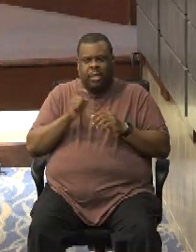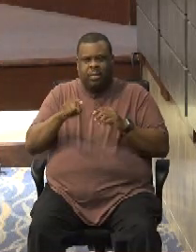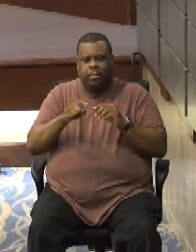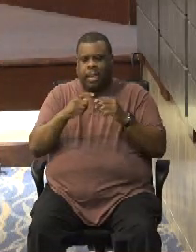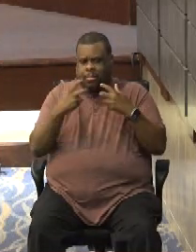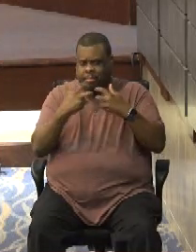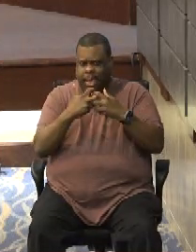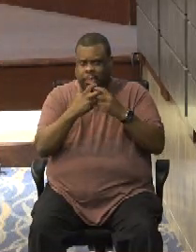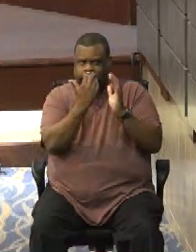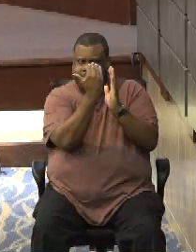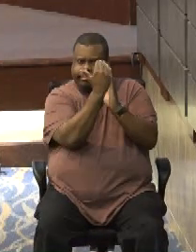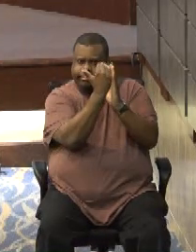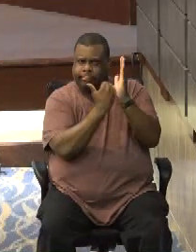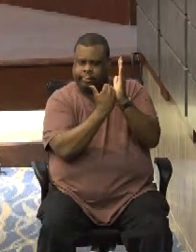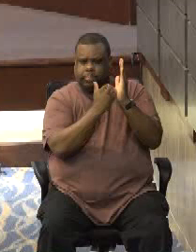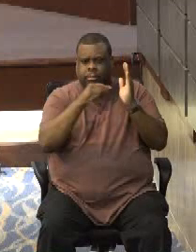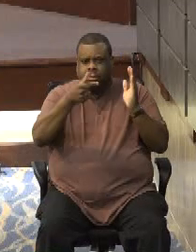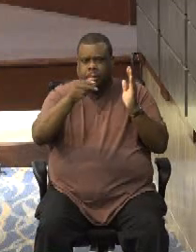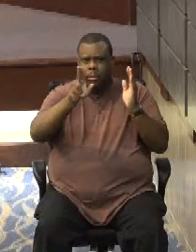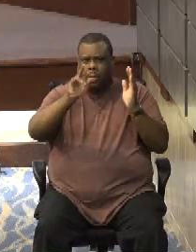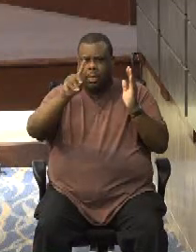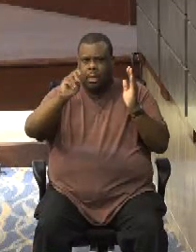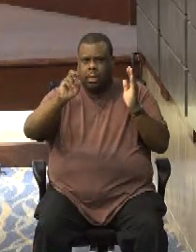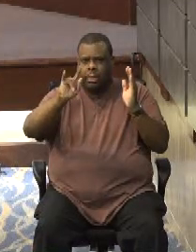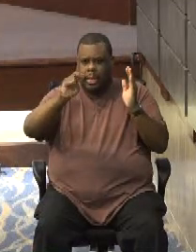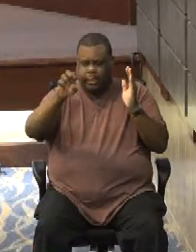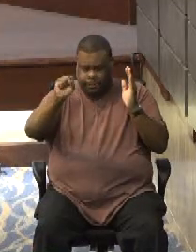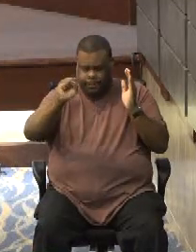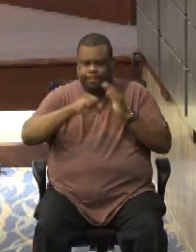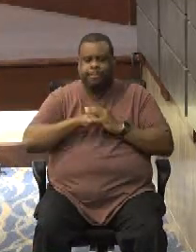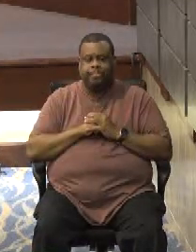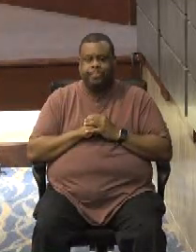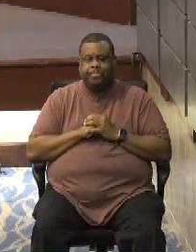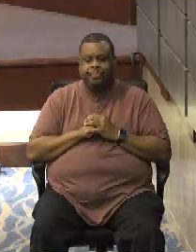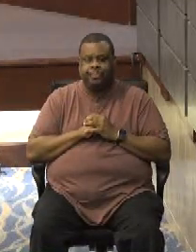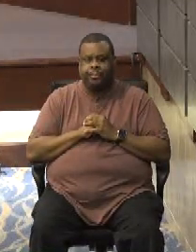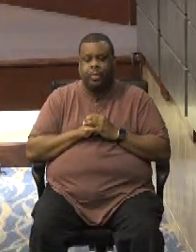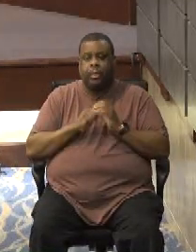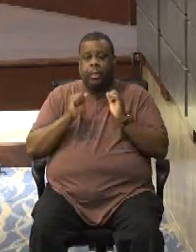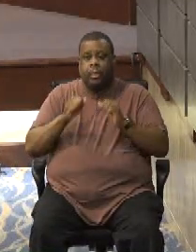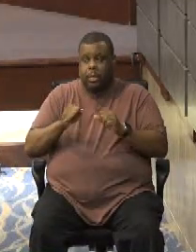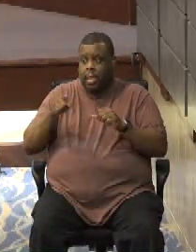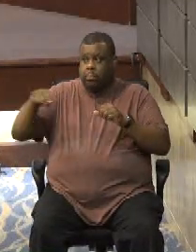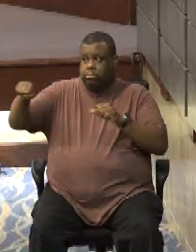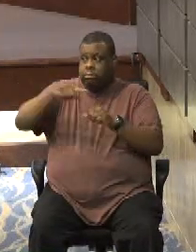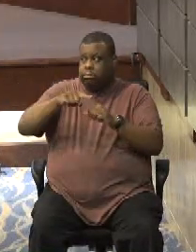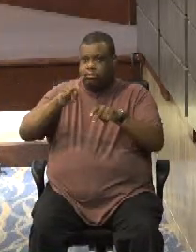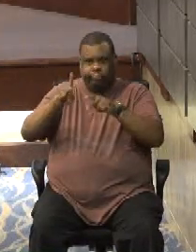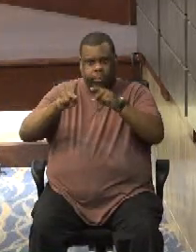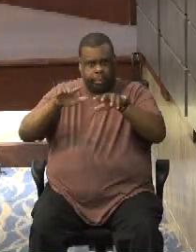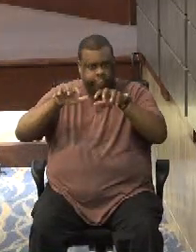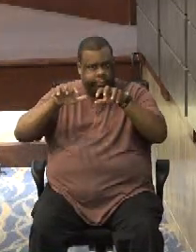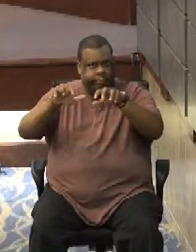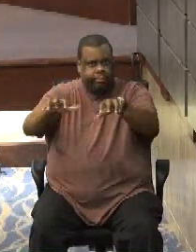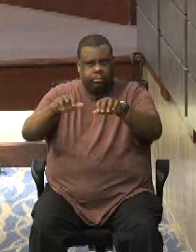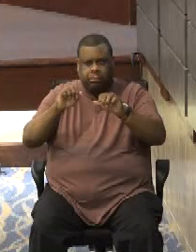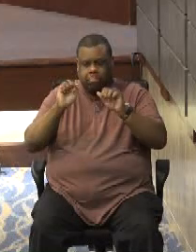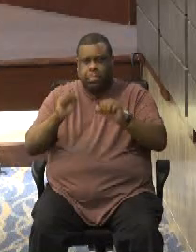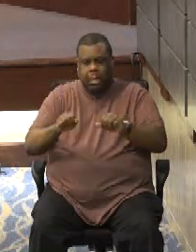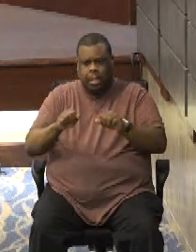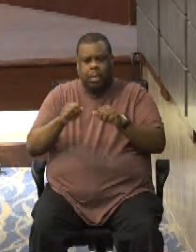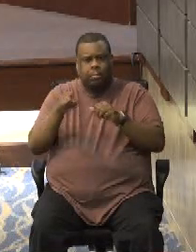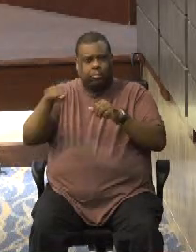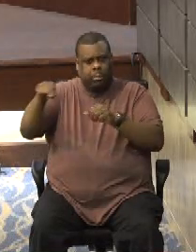guidelines. The municipality is also required to hold a public hearing at which members of the public are given